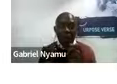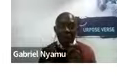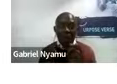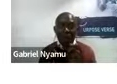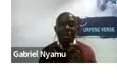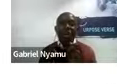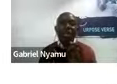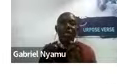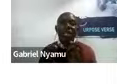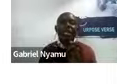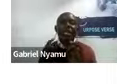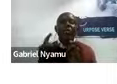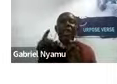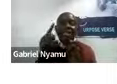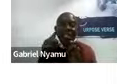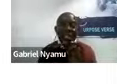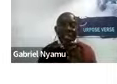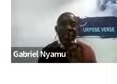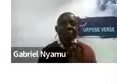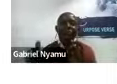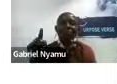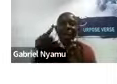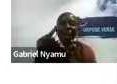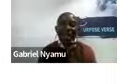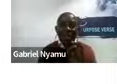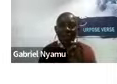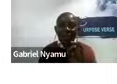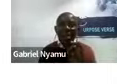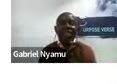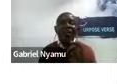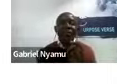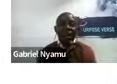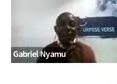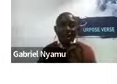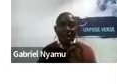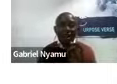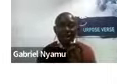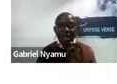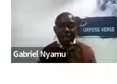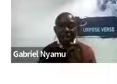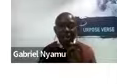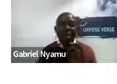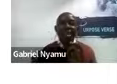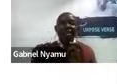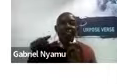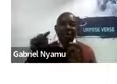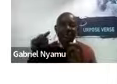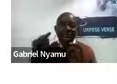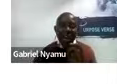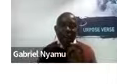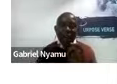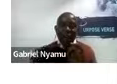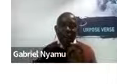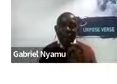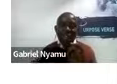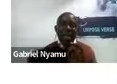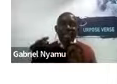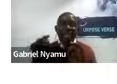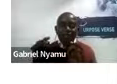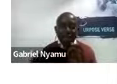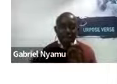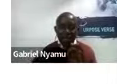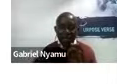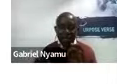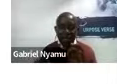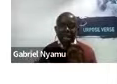purpose conversation, you start rewriting some of those paradigms that we ever lived on. Let me tell you, if you align on purpose as